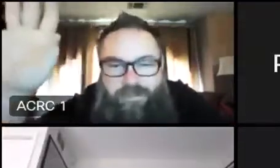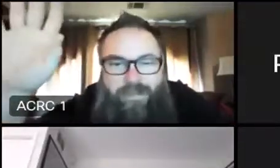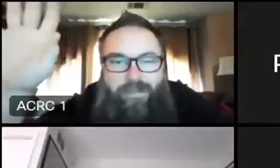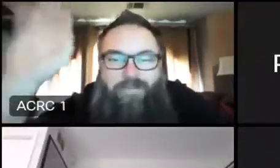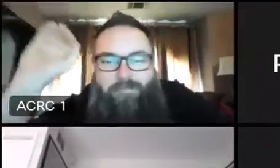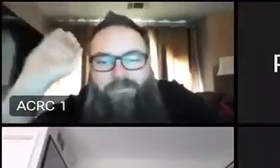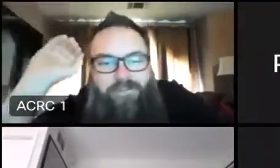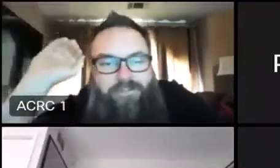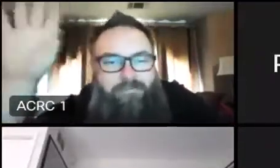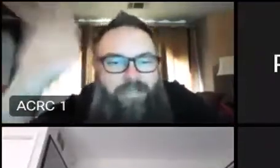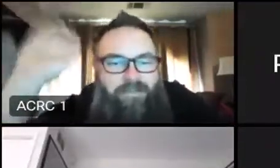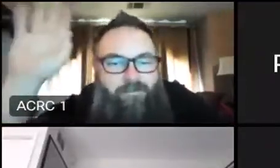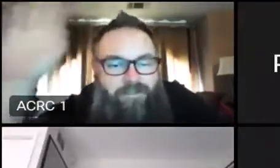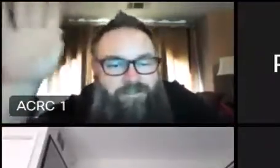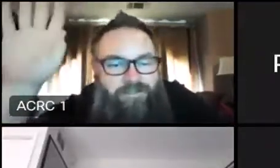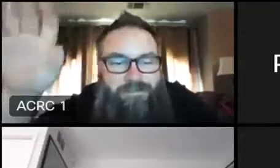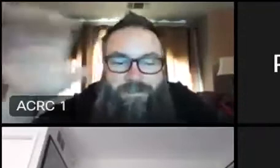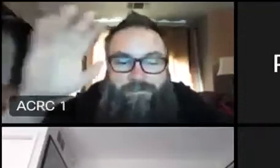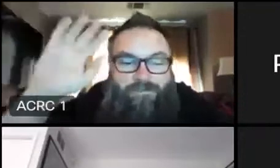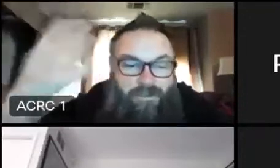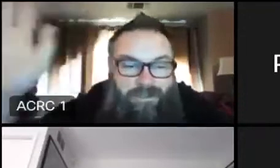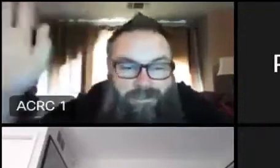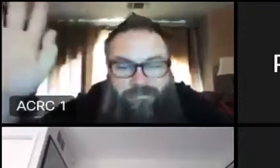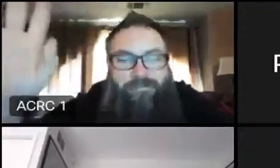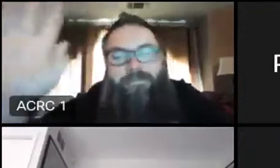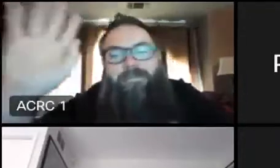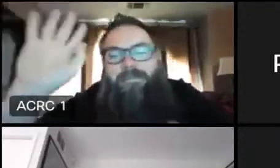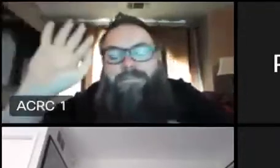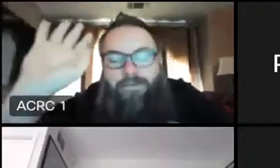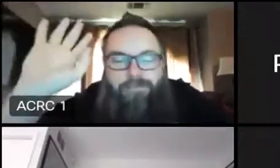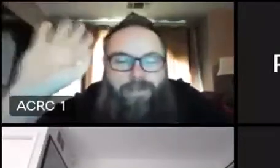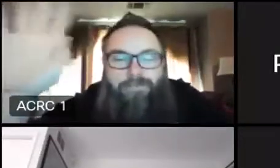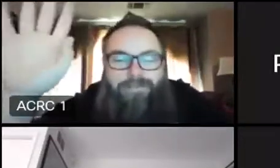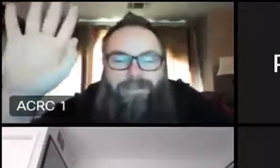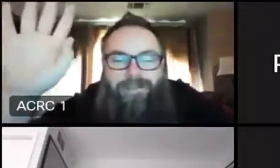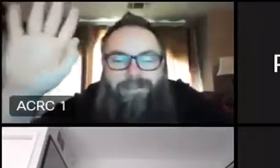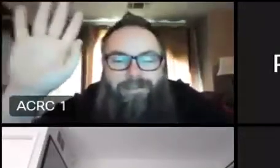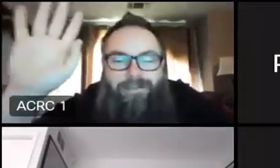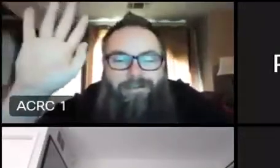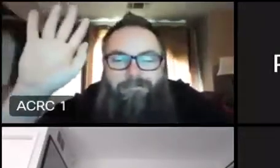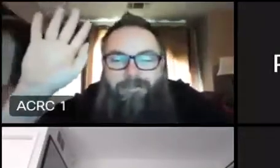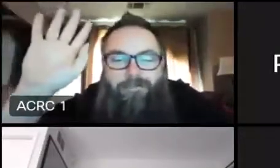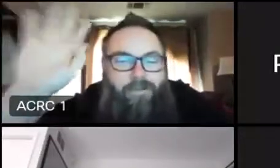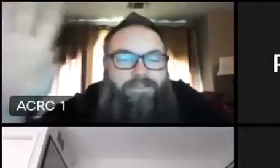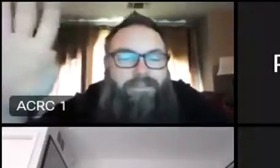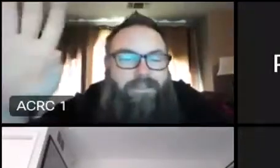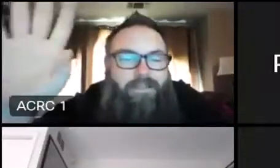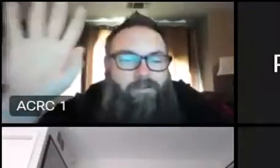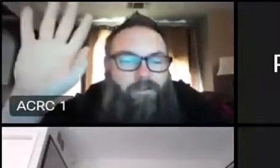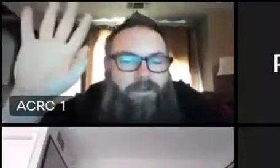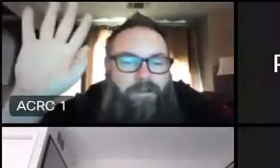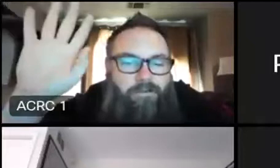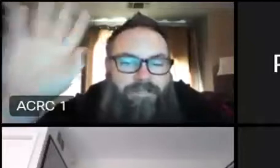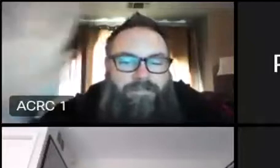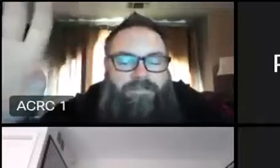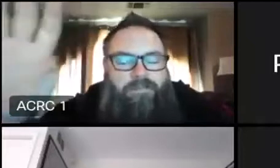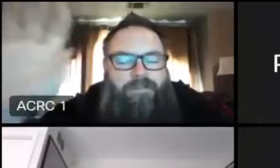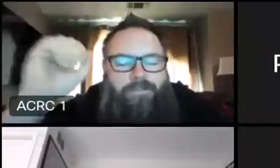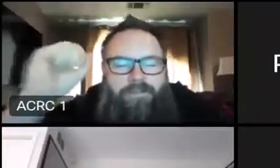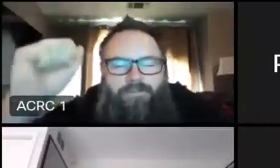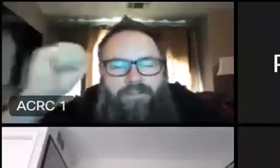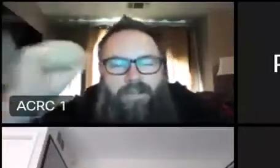So I will open it up for questions if folks have other questions. Otherwise, I think we will look at adjourning our